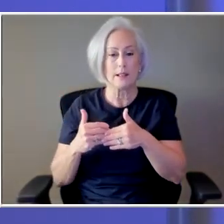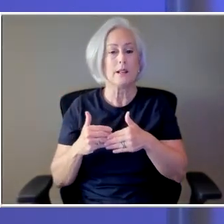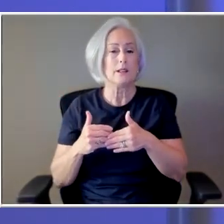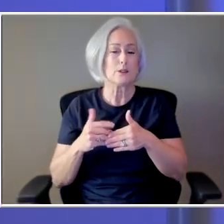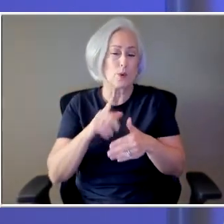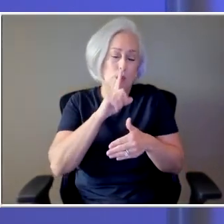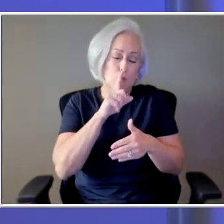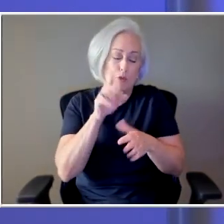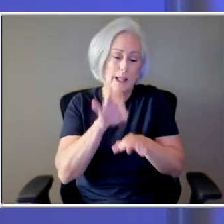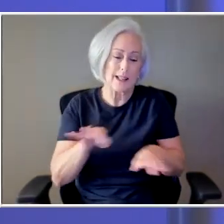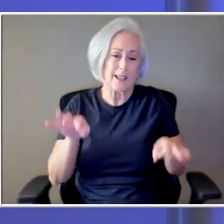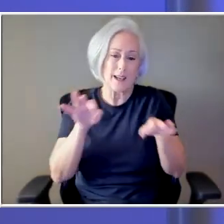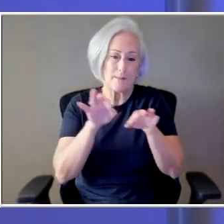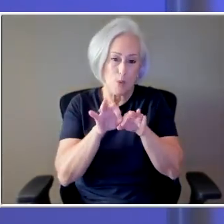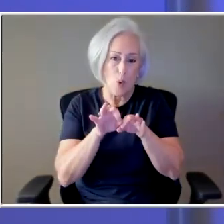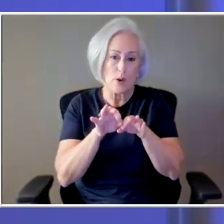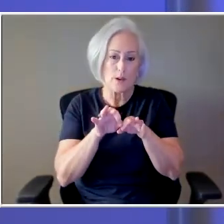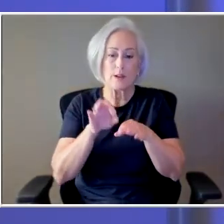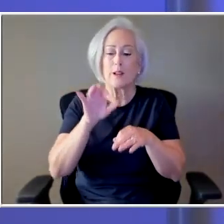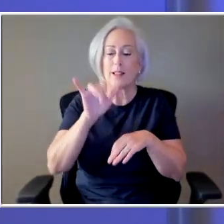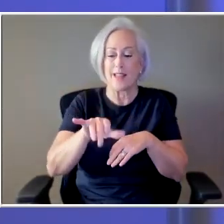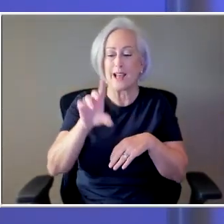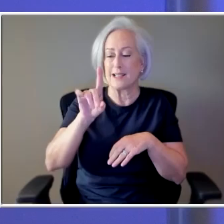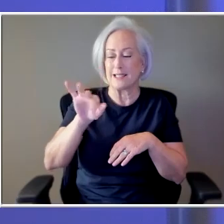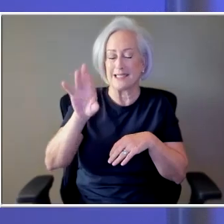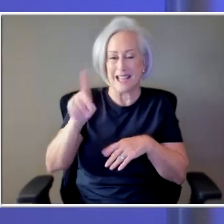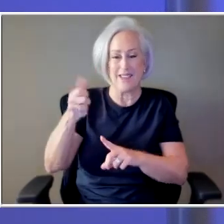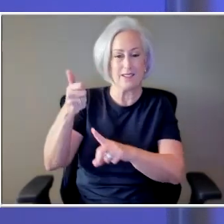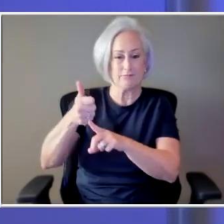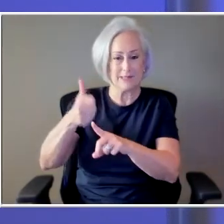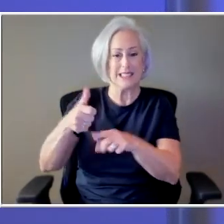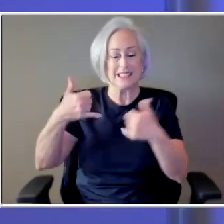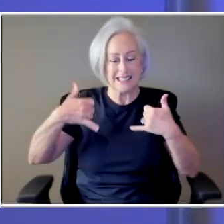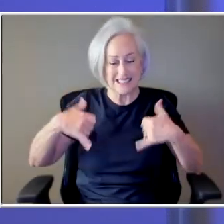that that David was still able to perform that ceremony with them.